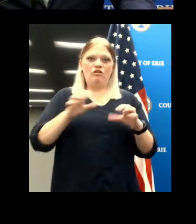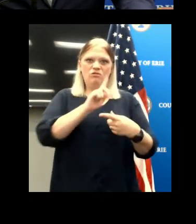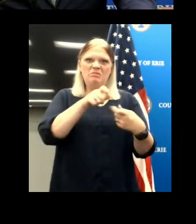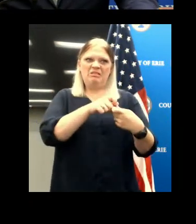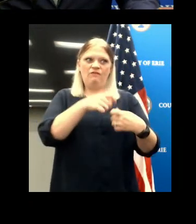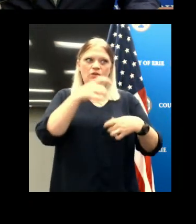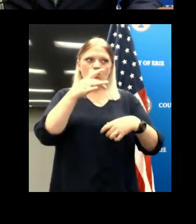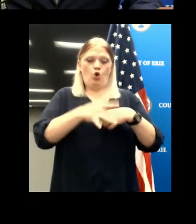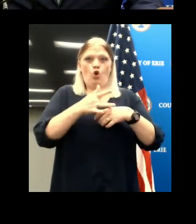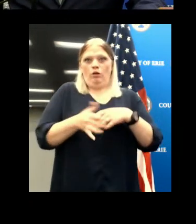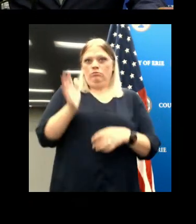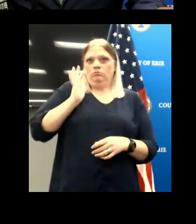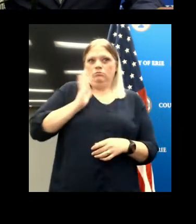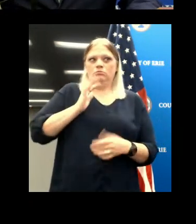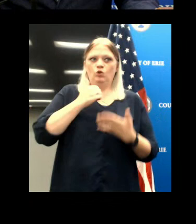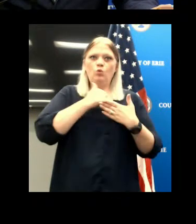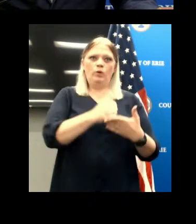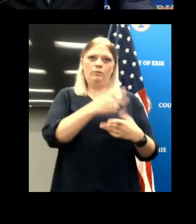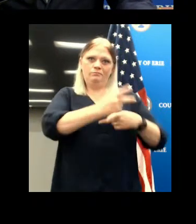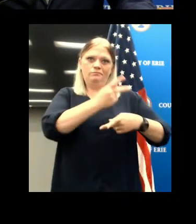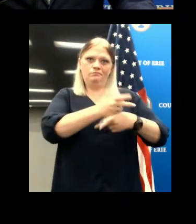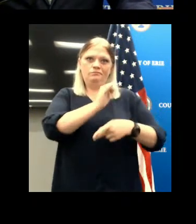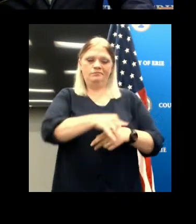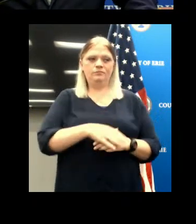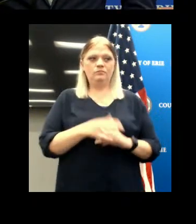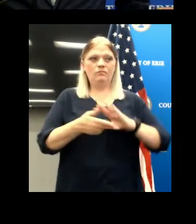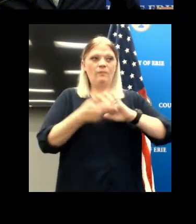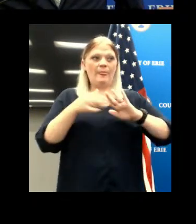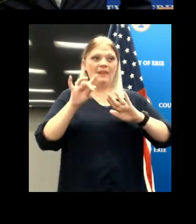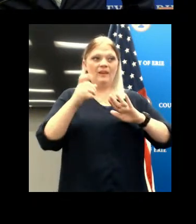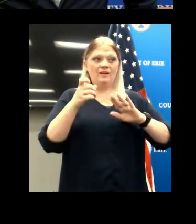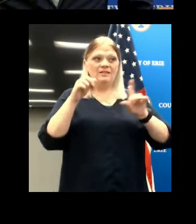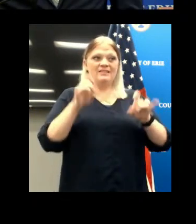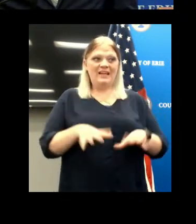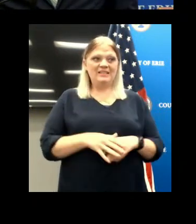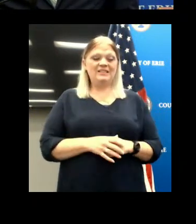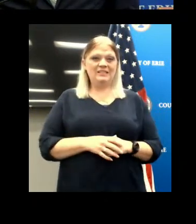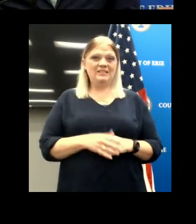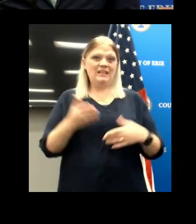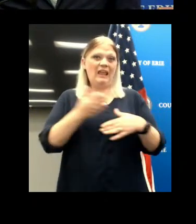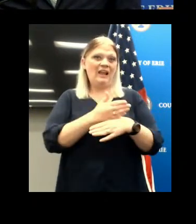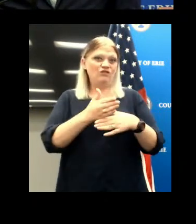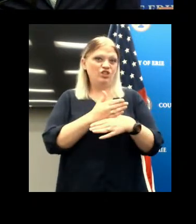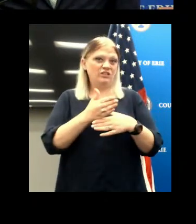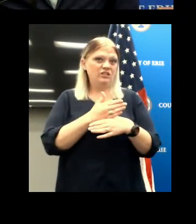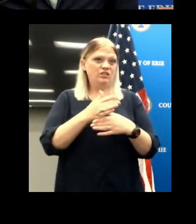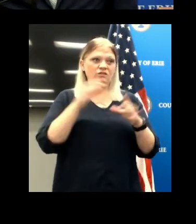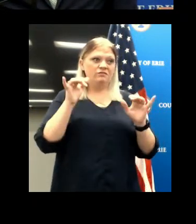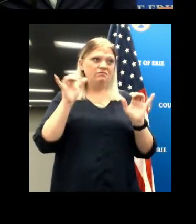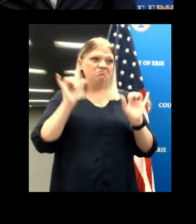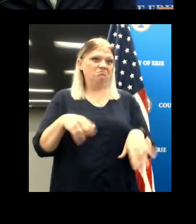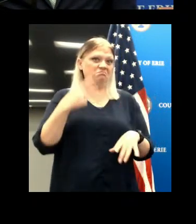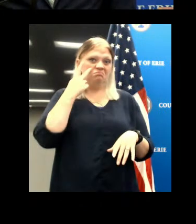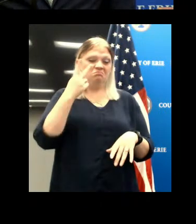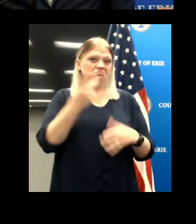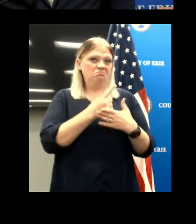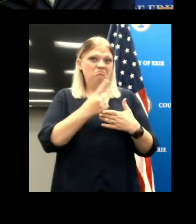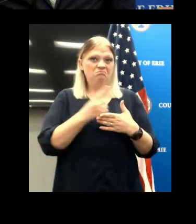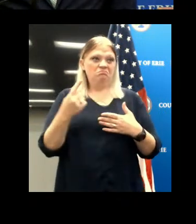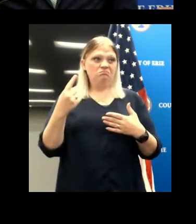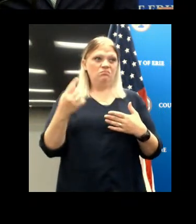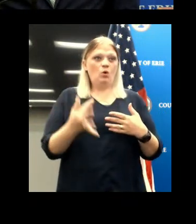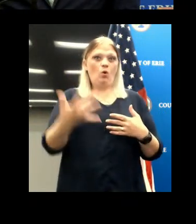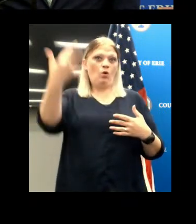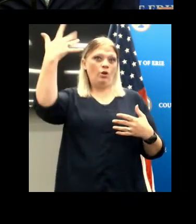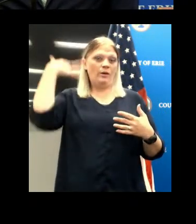on to help address that. Diagnostic tests. Here's the average of what we've been seeing on a weekly basis going back